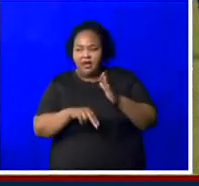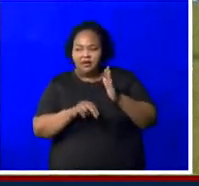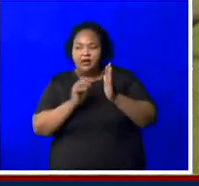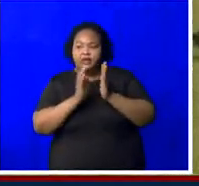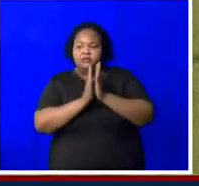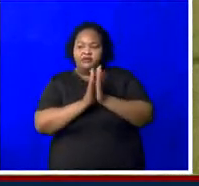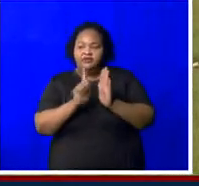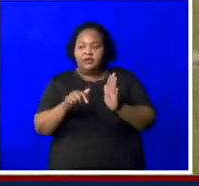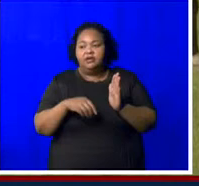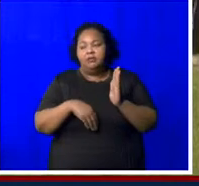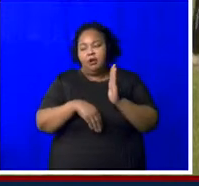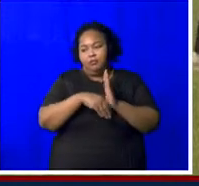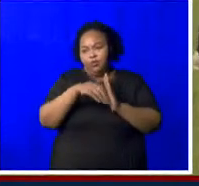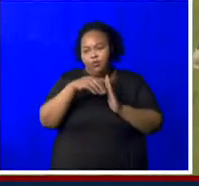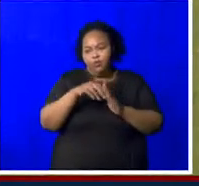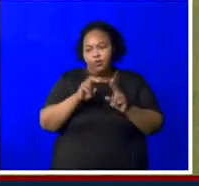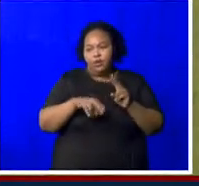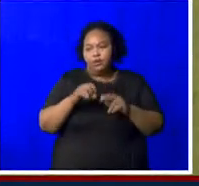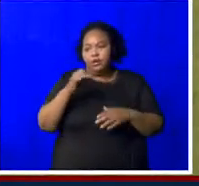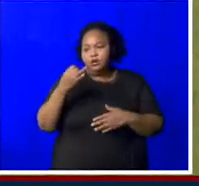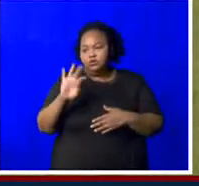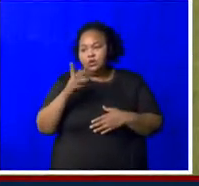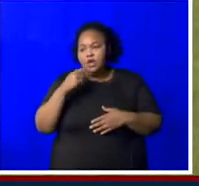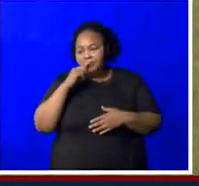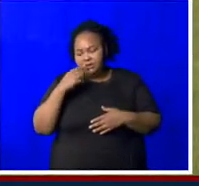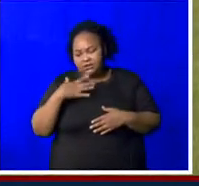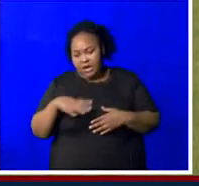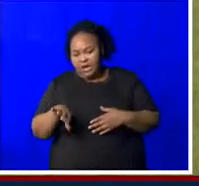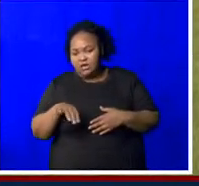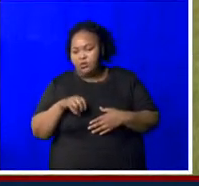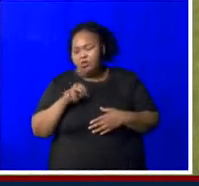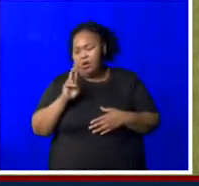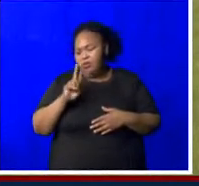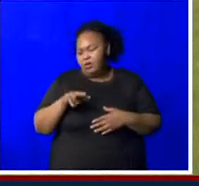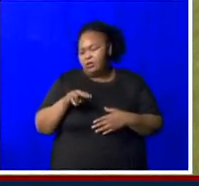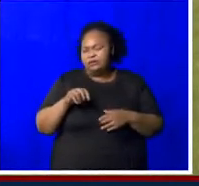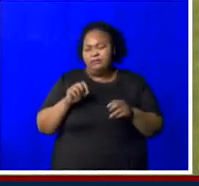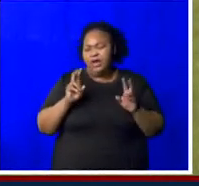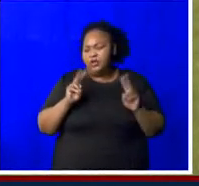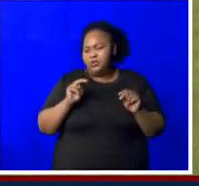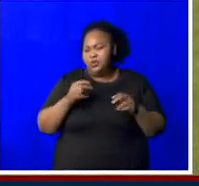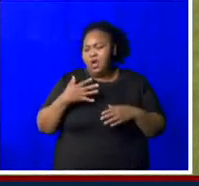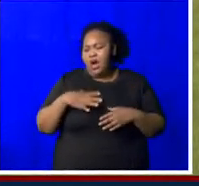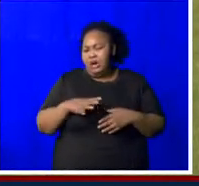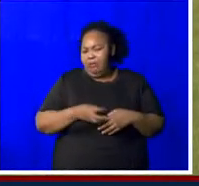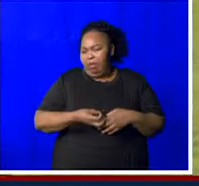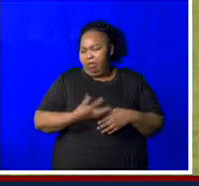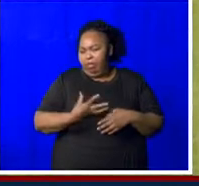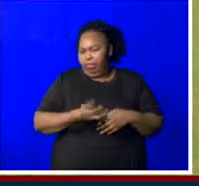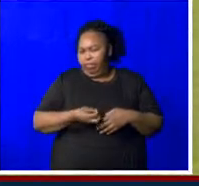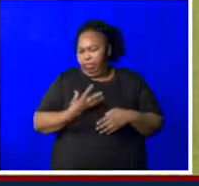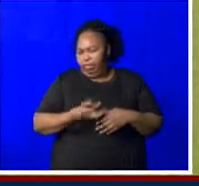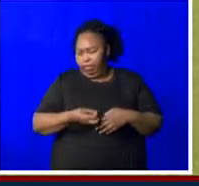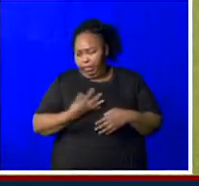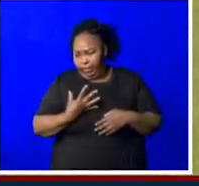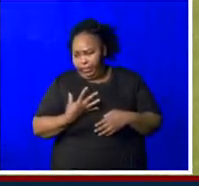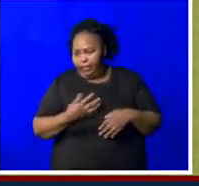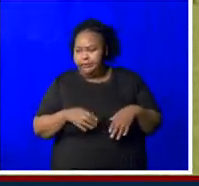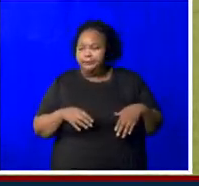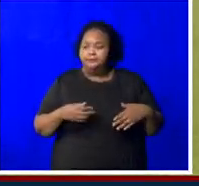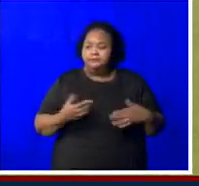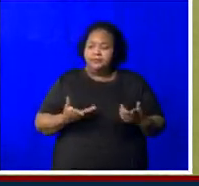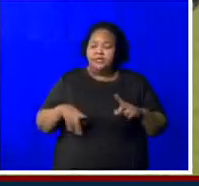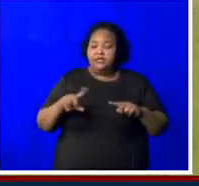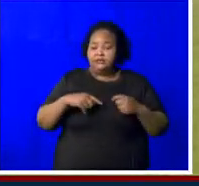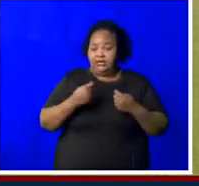tell ukuthi vele uyaqala kuba la and kuba naloko kutfuka lokuba khona, so I think it helped. Likhethelo belidlala